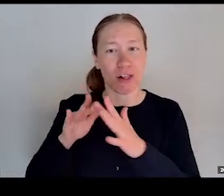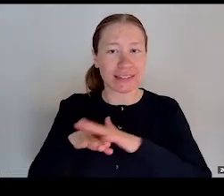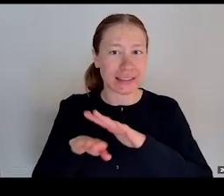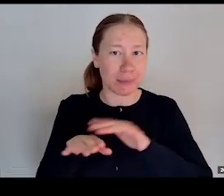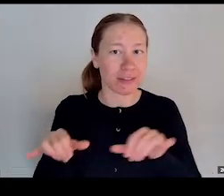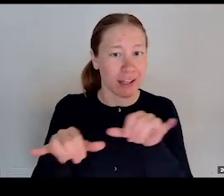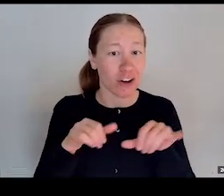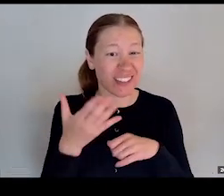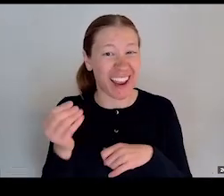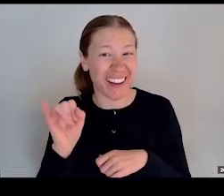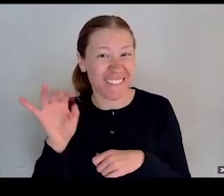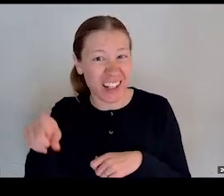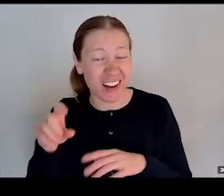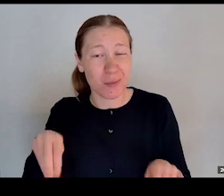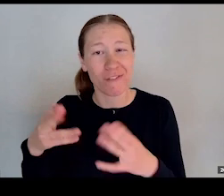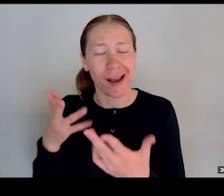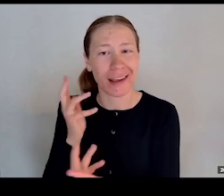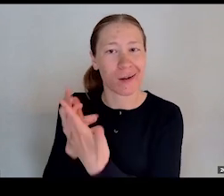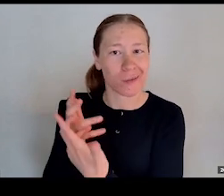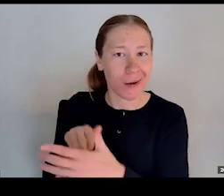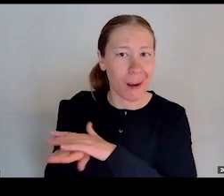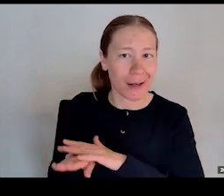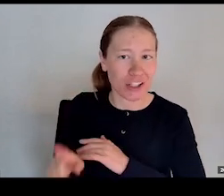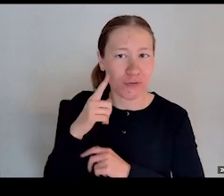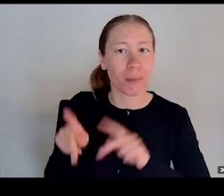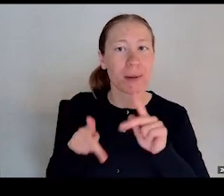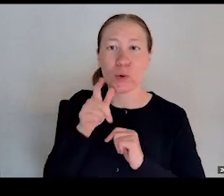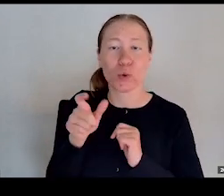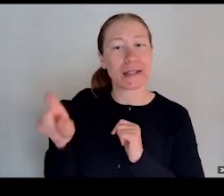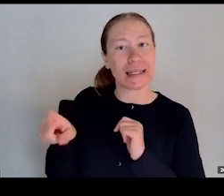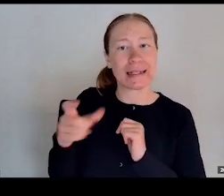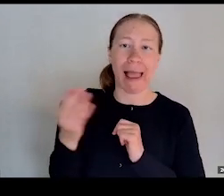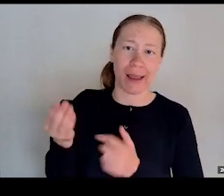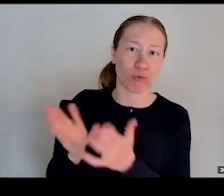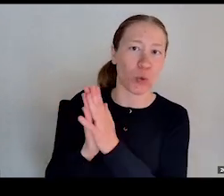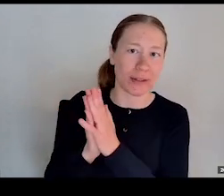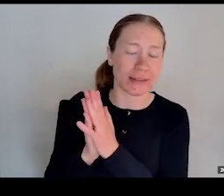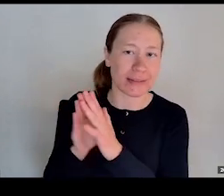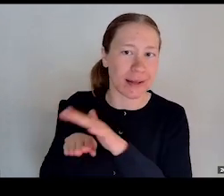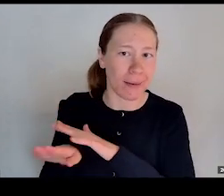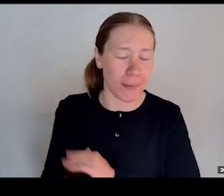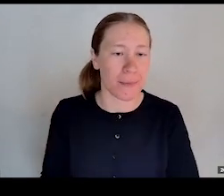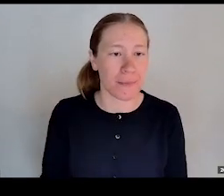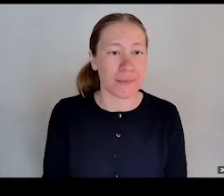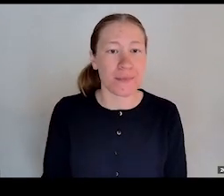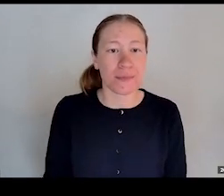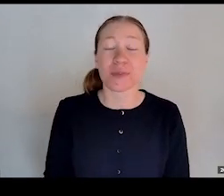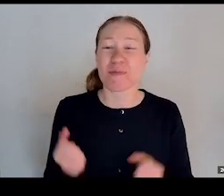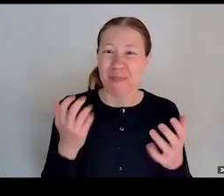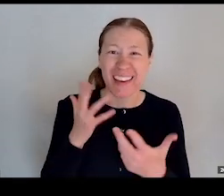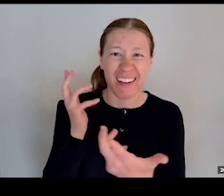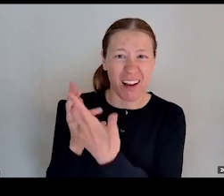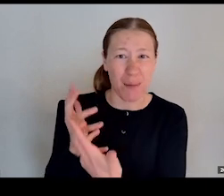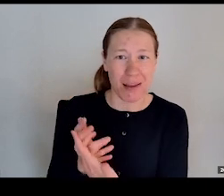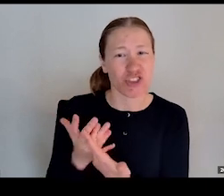necessary, providing accommodations to people with disabilities who need them and request them. Keep in mind that many accommodations